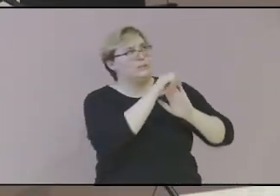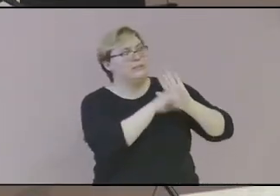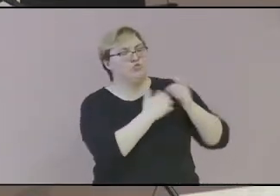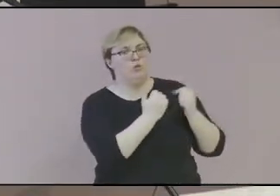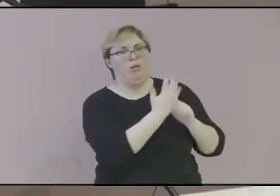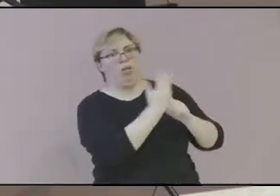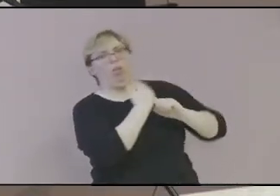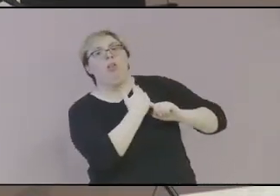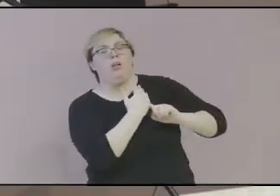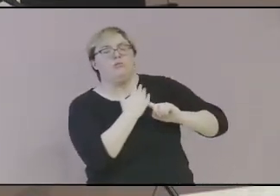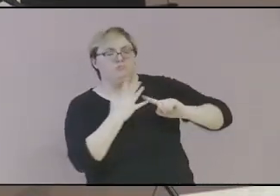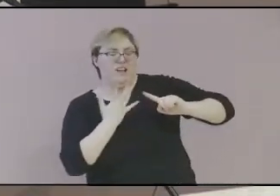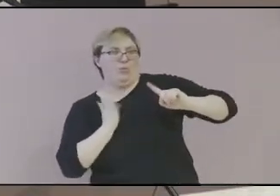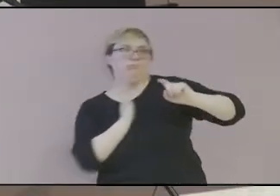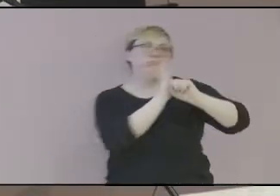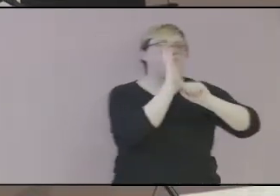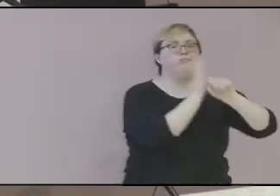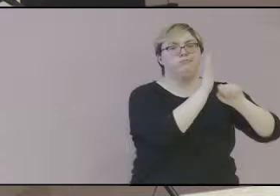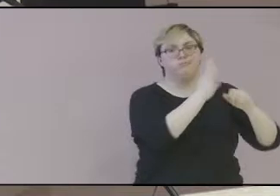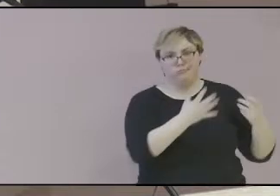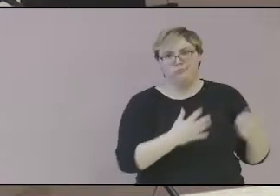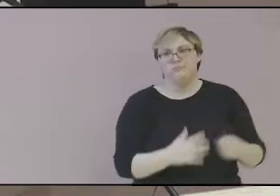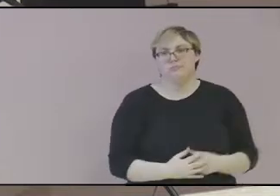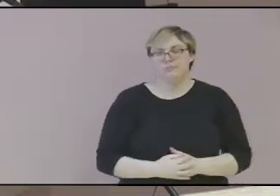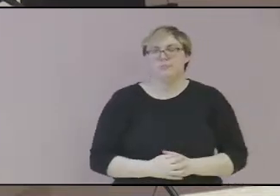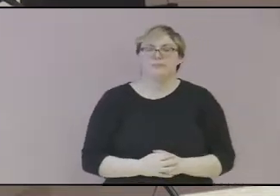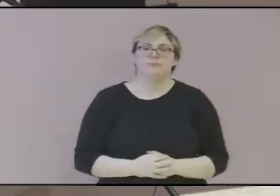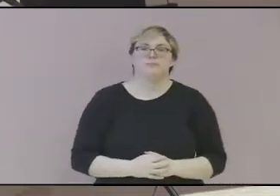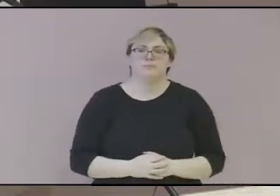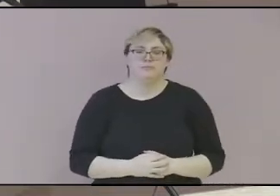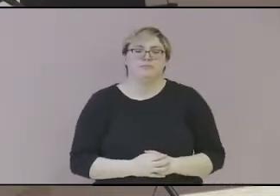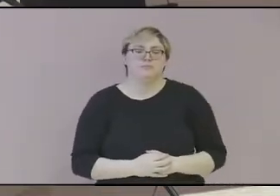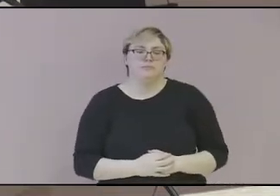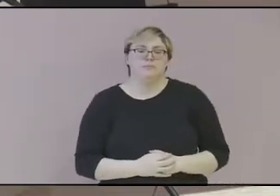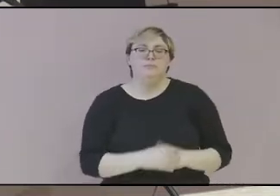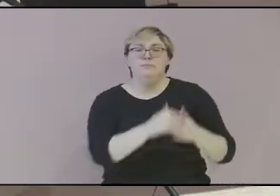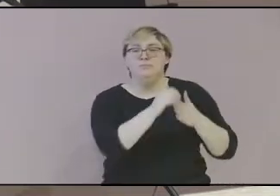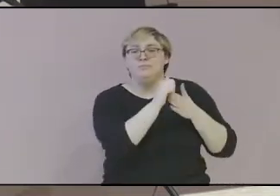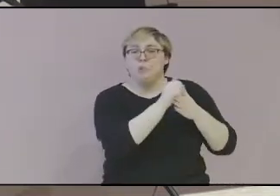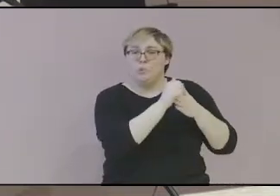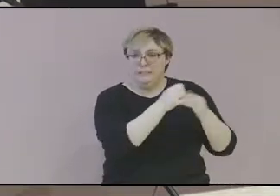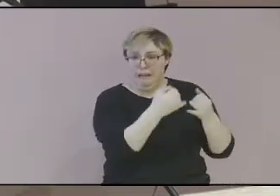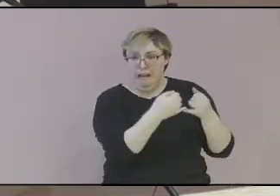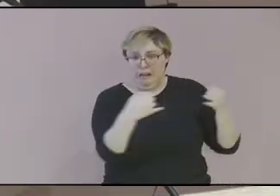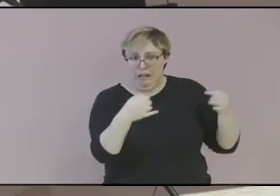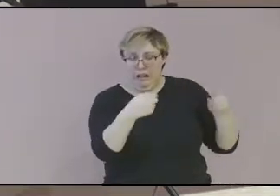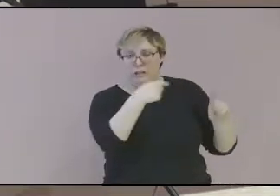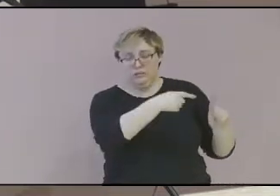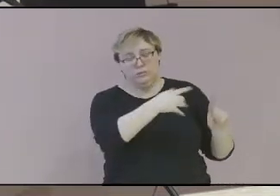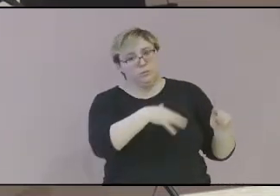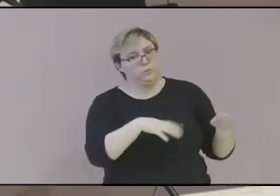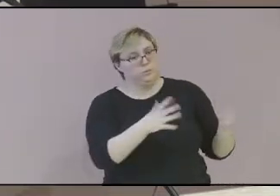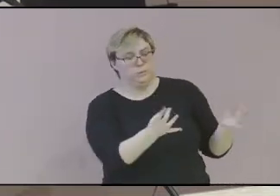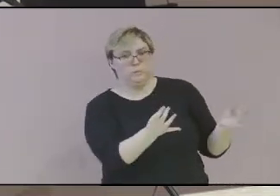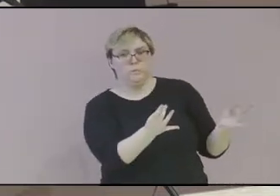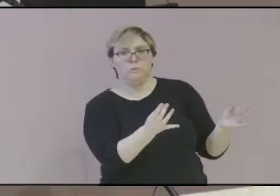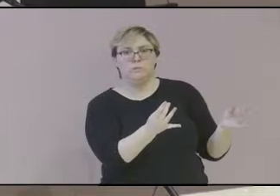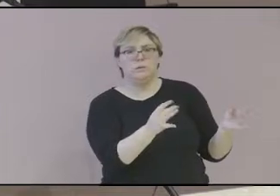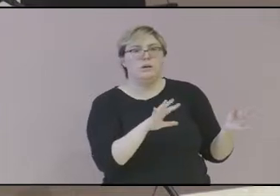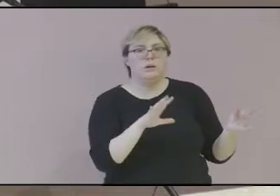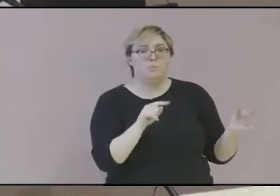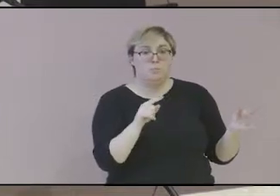international discussion that surrounded these guidelines, most people don't realize they were never formally activated